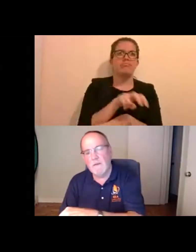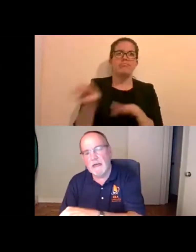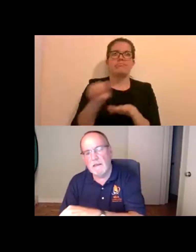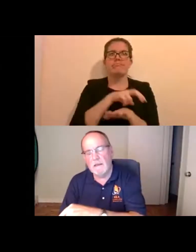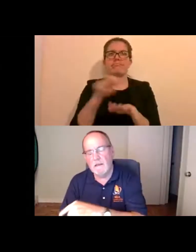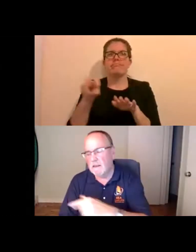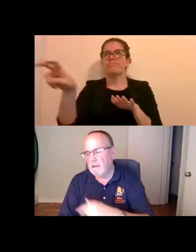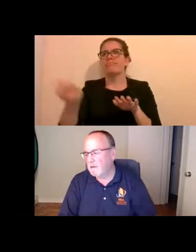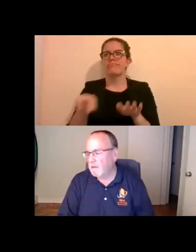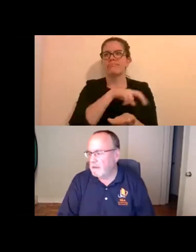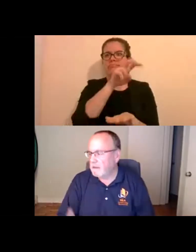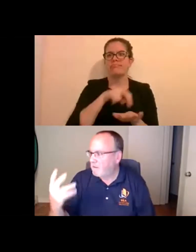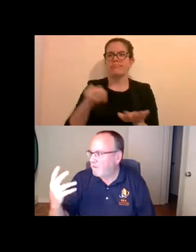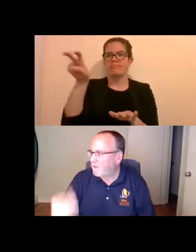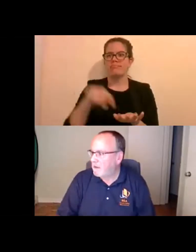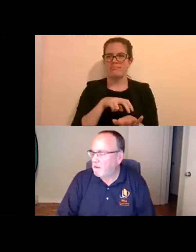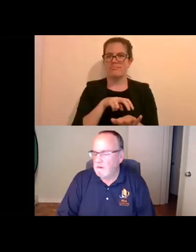may go back to